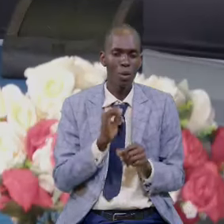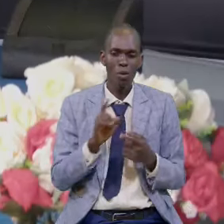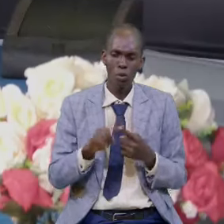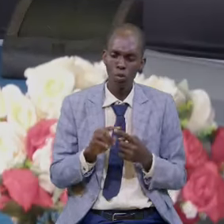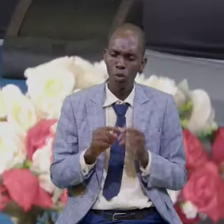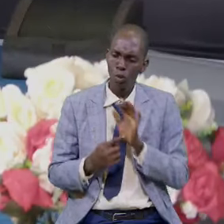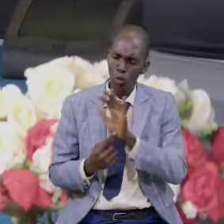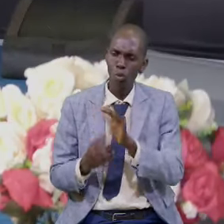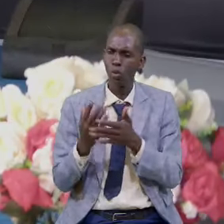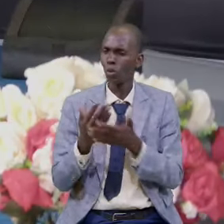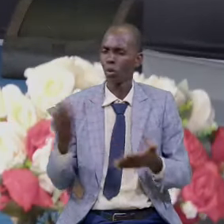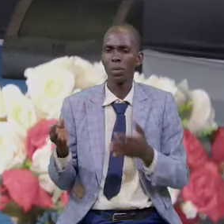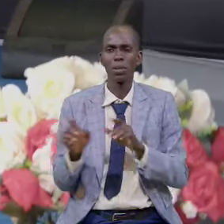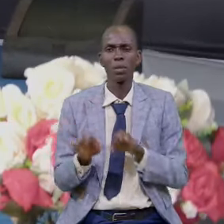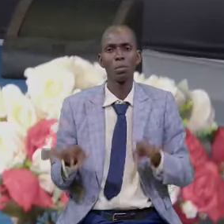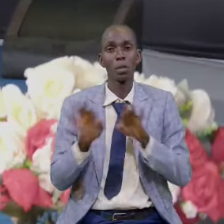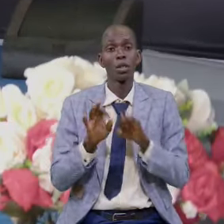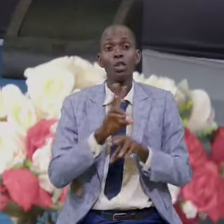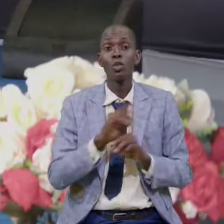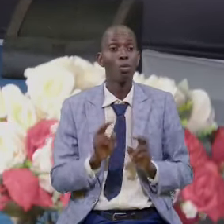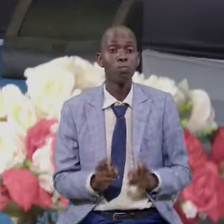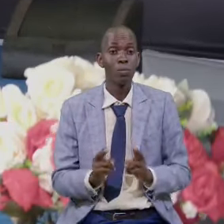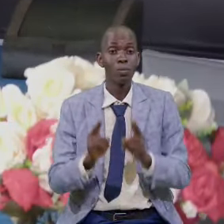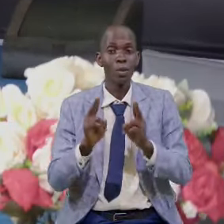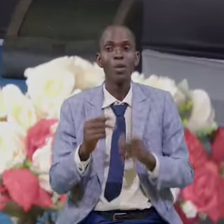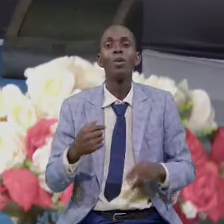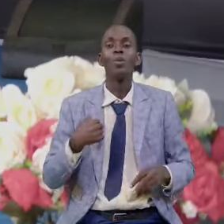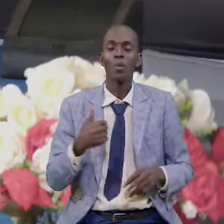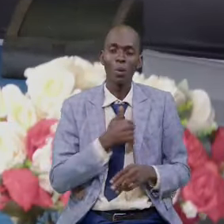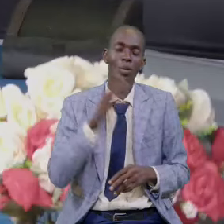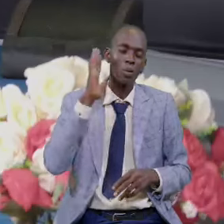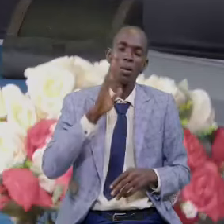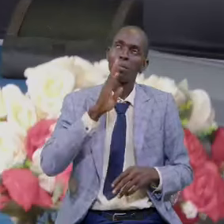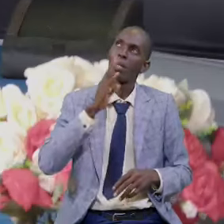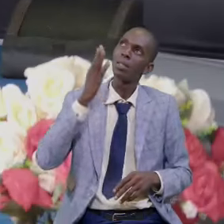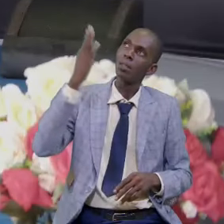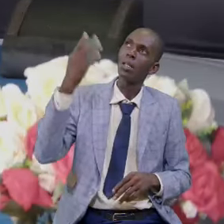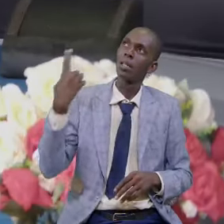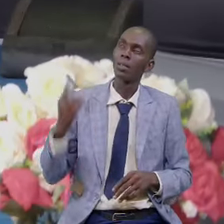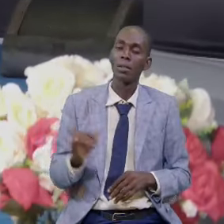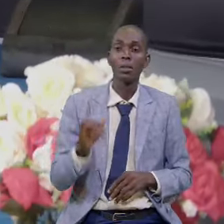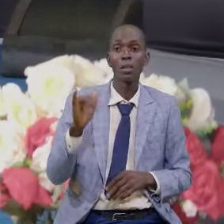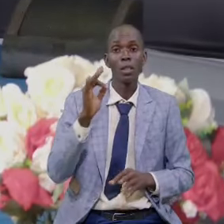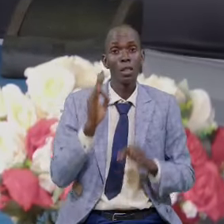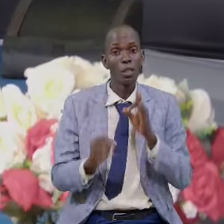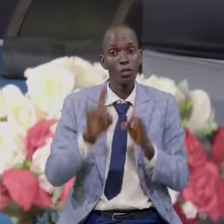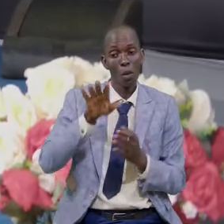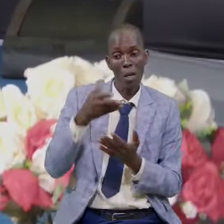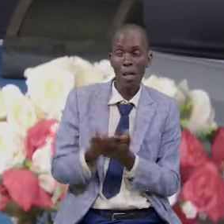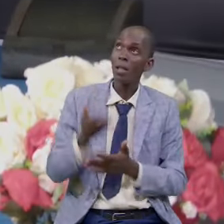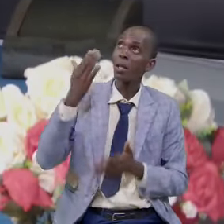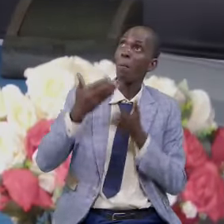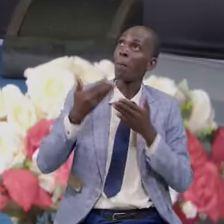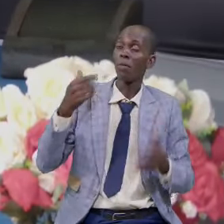no hurry. We're going to spend eternity there. If you get there before me,